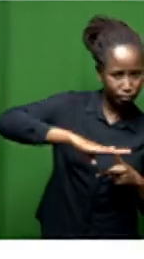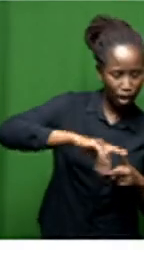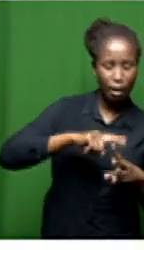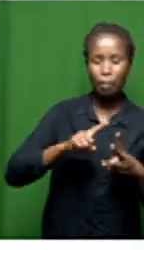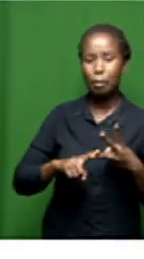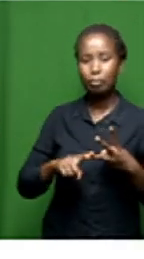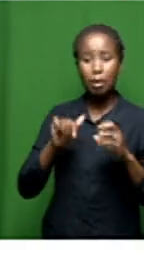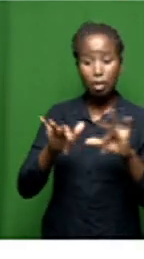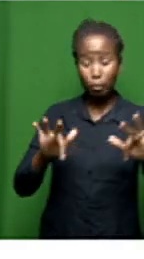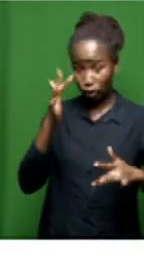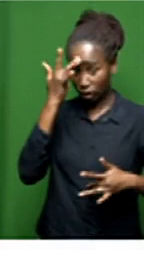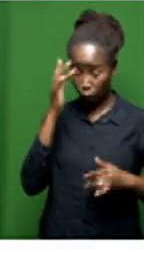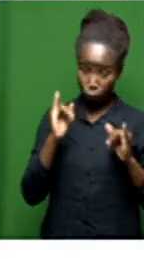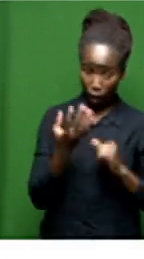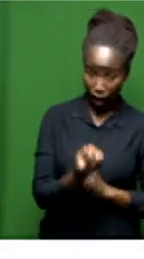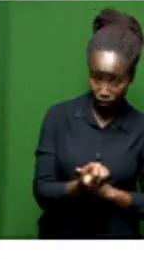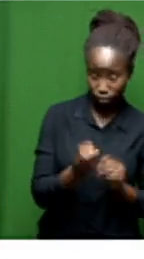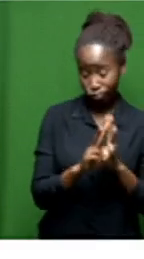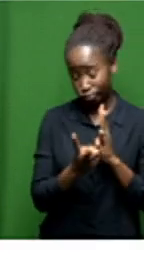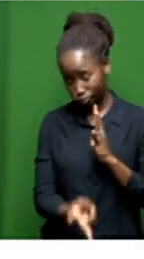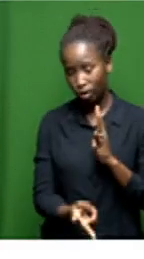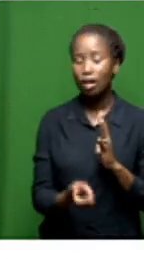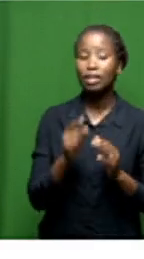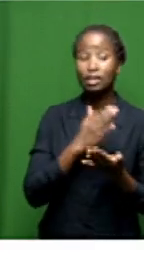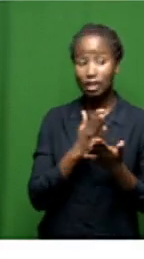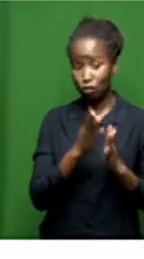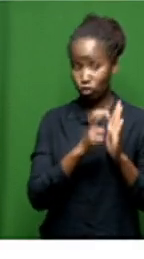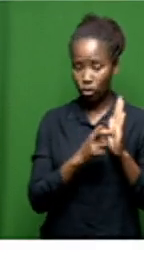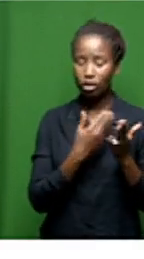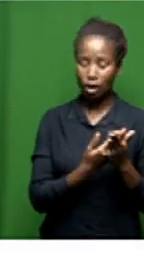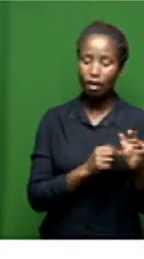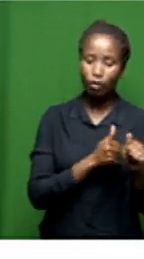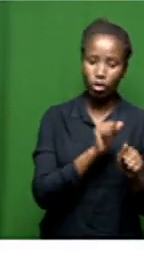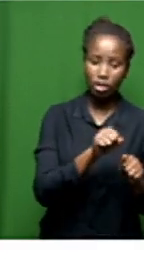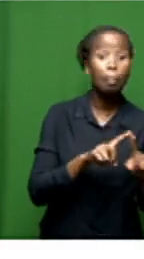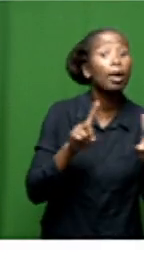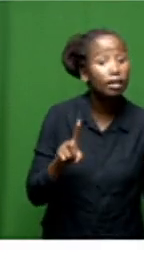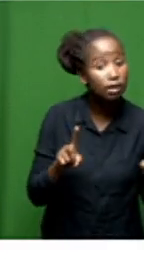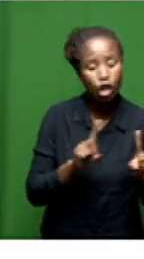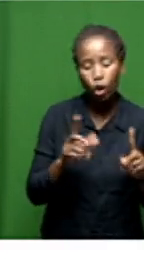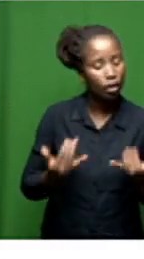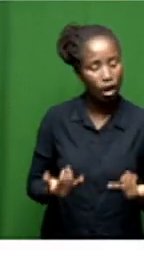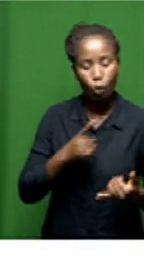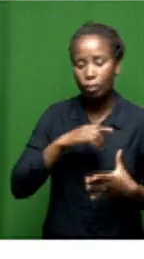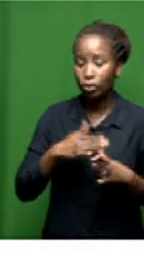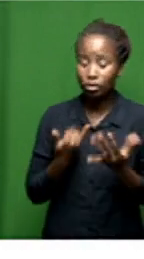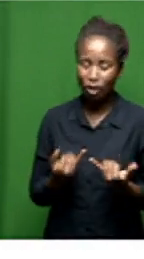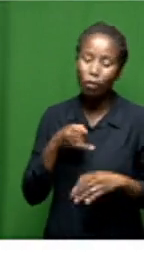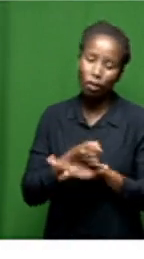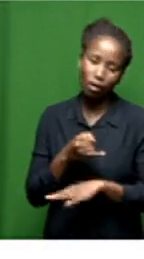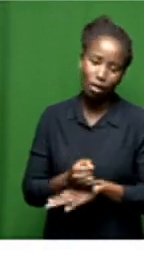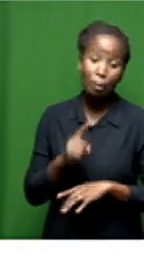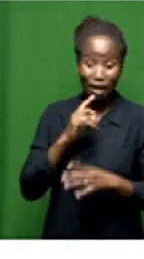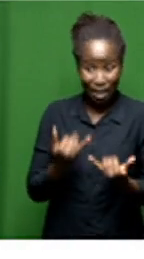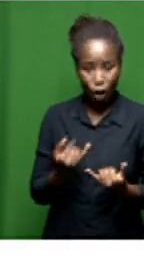and people with comorbidities, where certain regulations will play a role, but at a certain time. Still a bit early, but consultation is the right